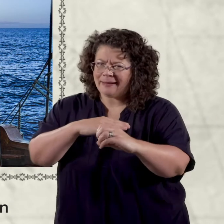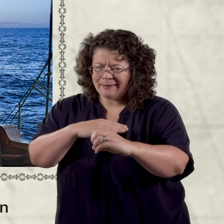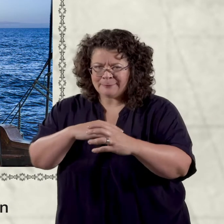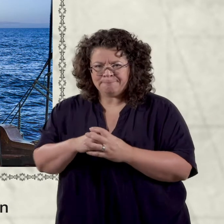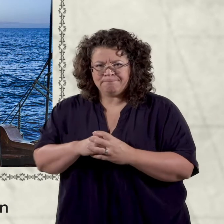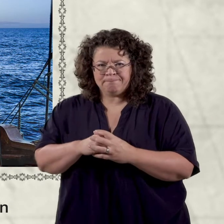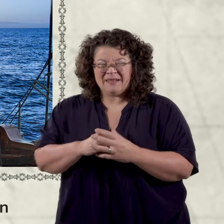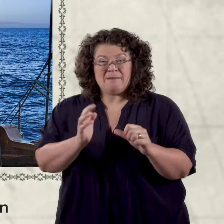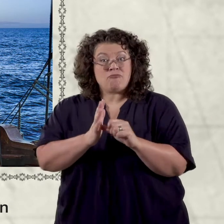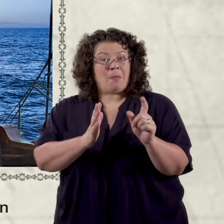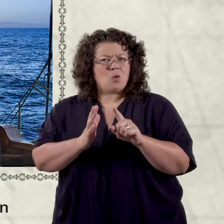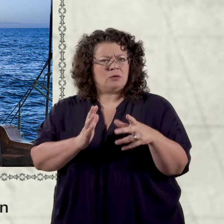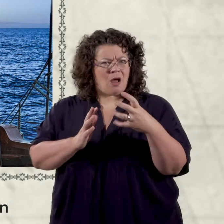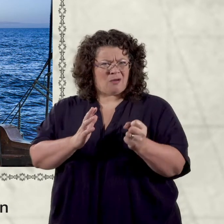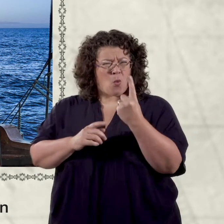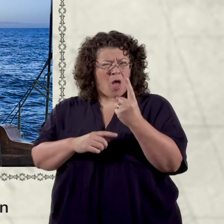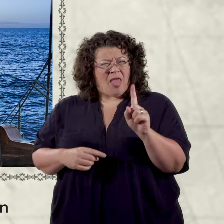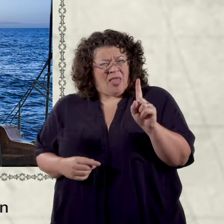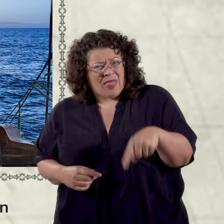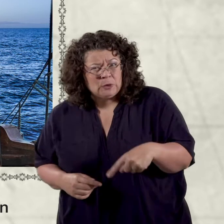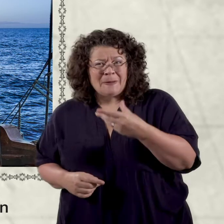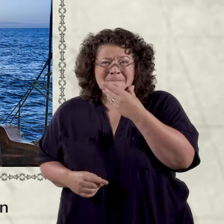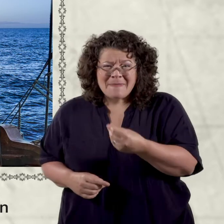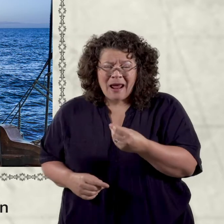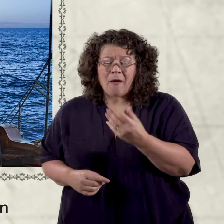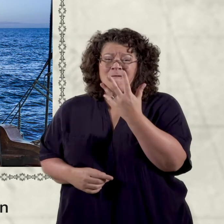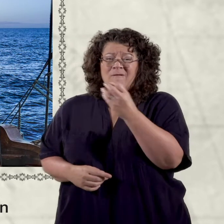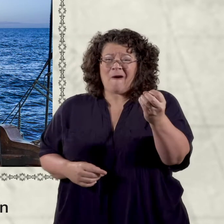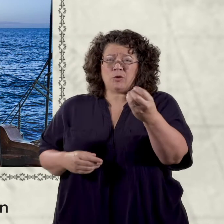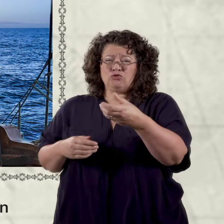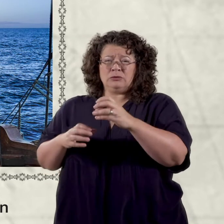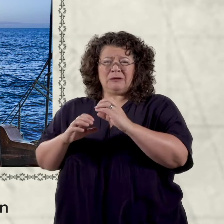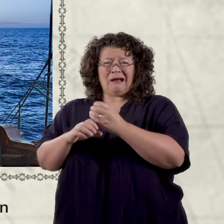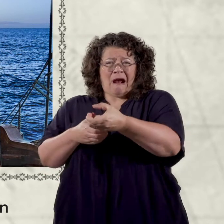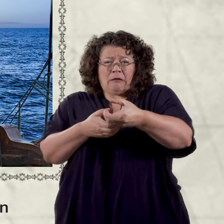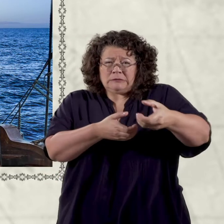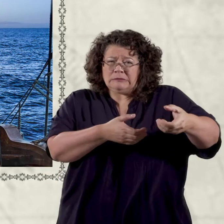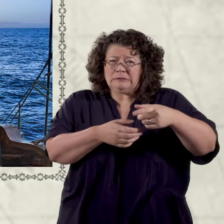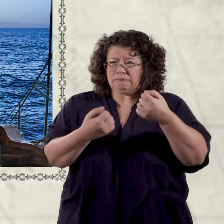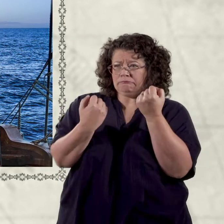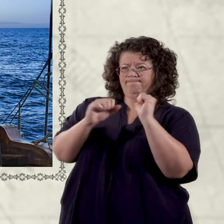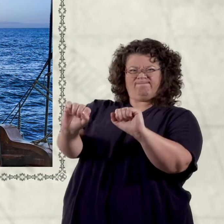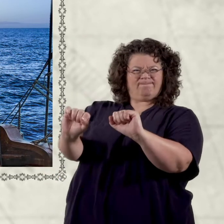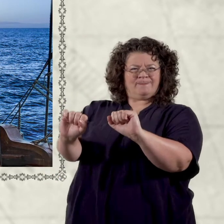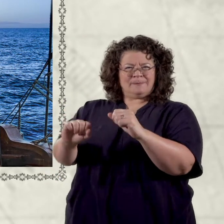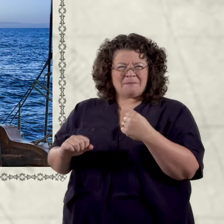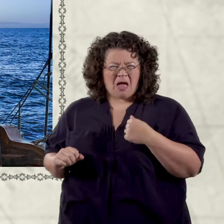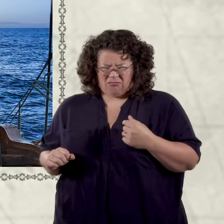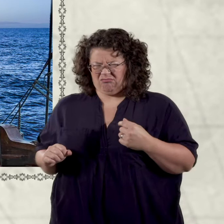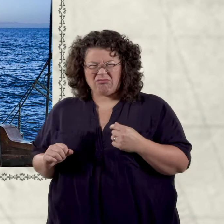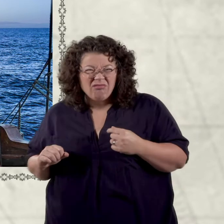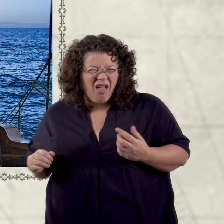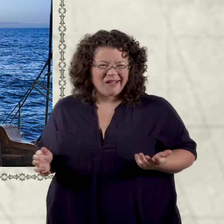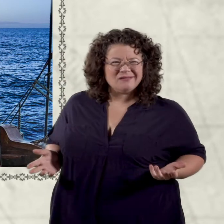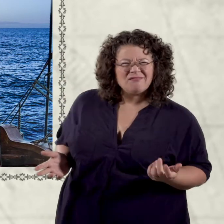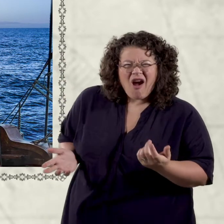was, it had 1,000 men and 500 cannons protecting it. But hey, that wasn't going to stop